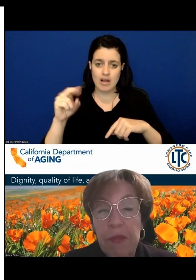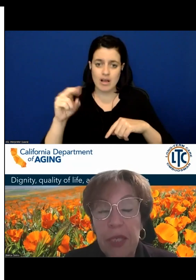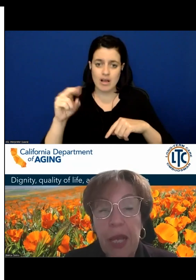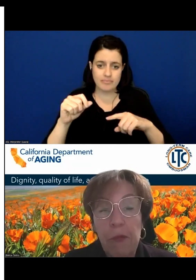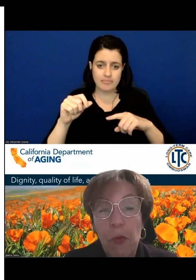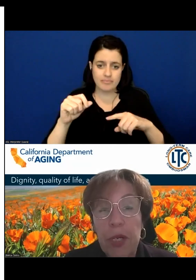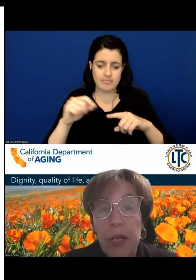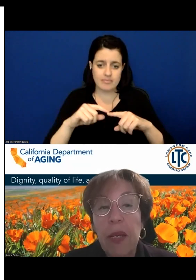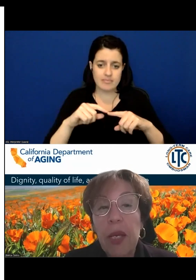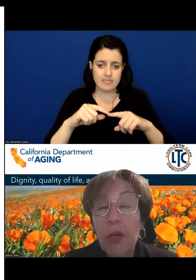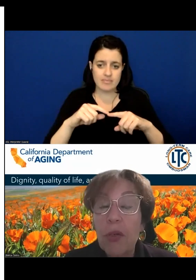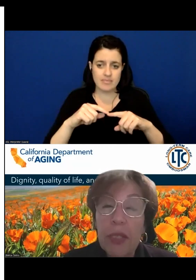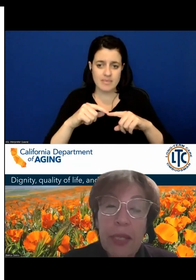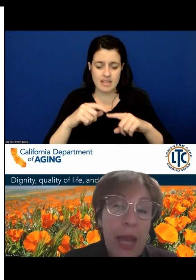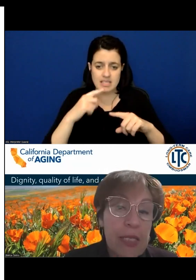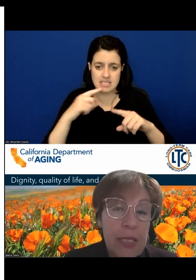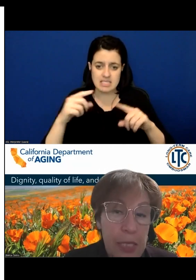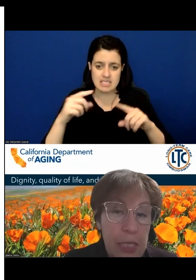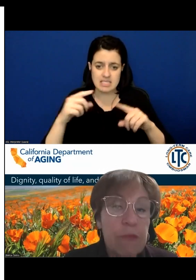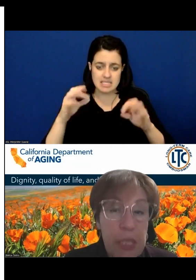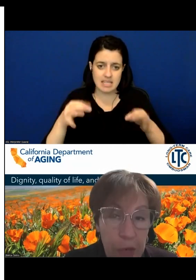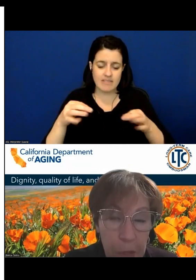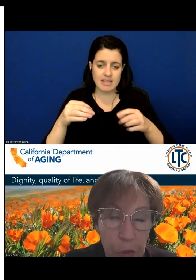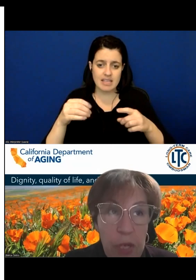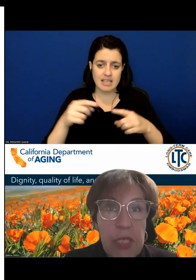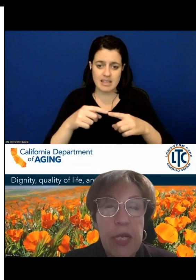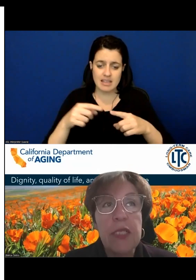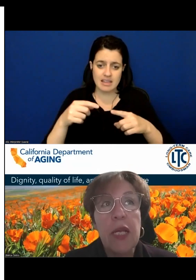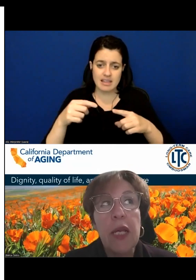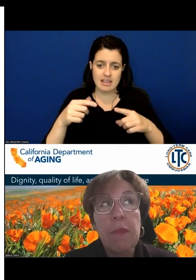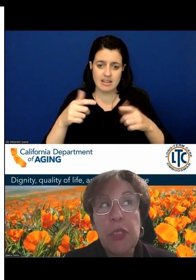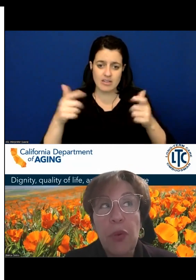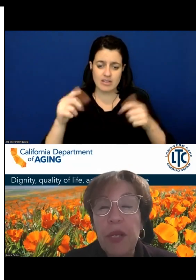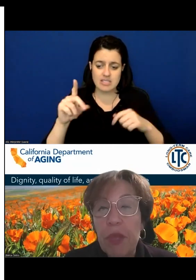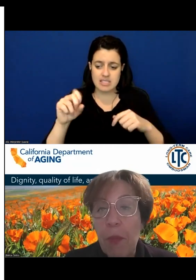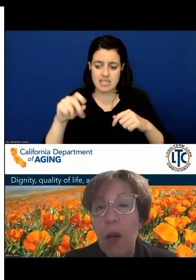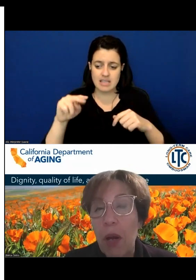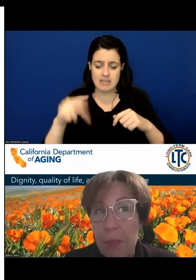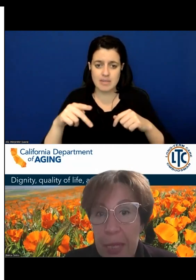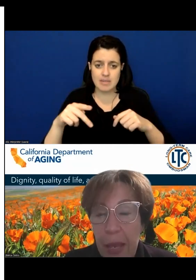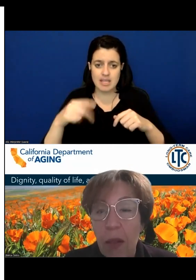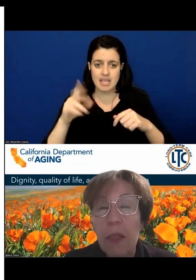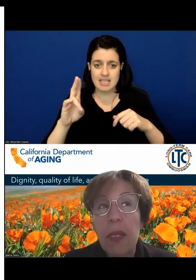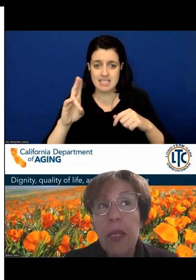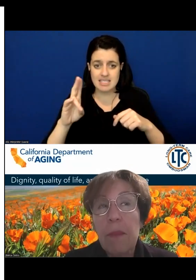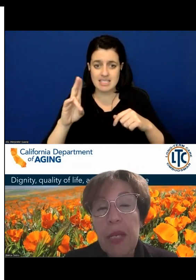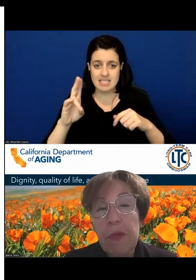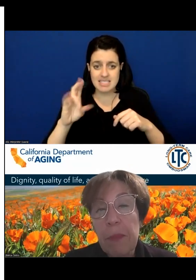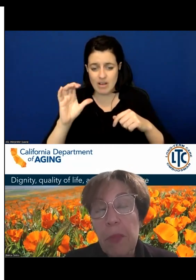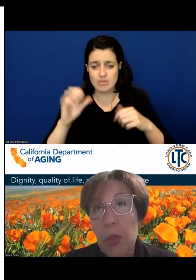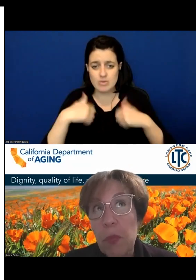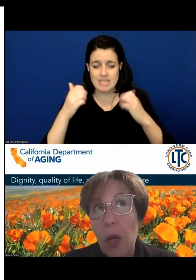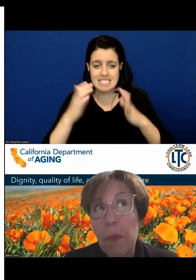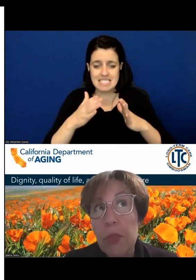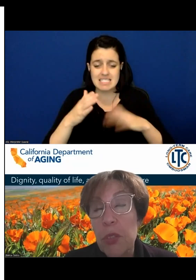but definitely in California. Currently, it has a census of 700 residents. Majority of them are on Medi-Cal. Many of